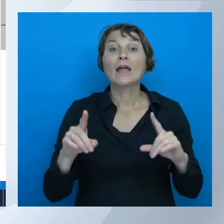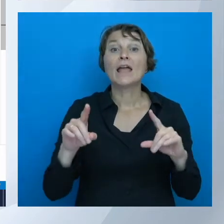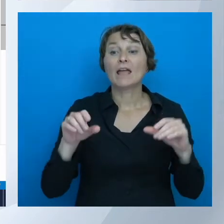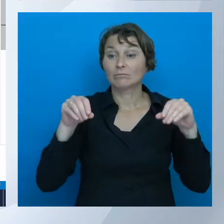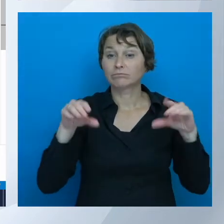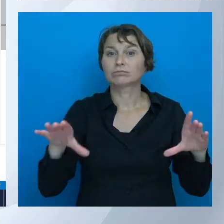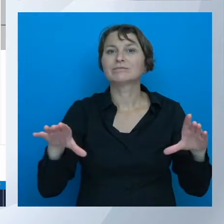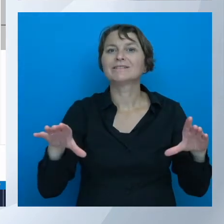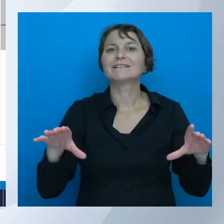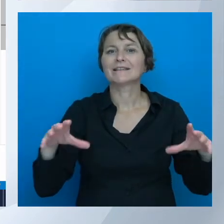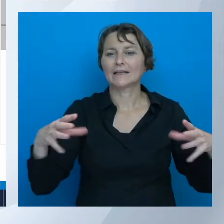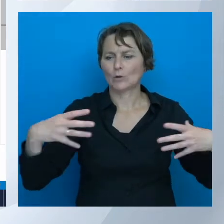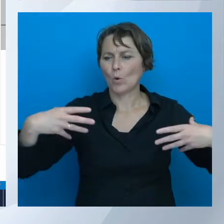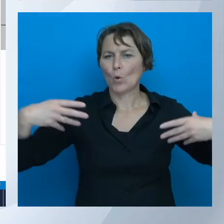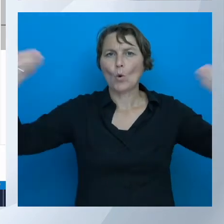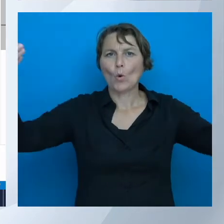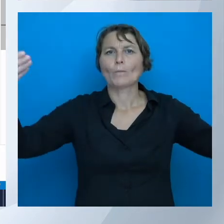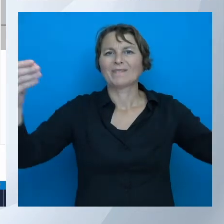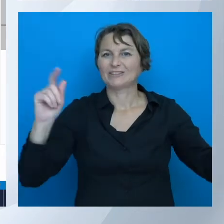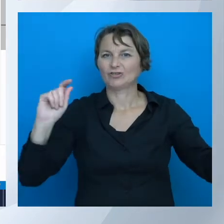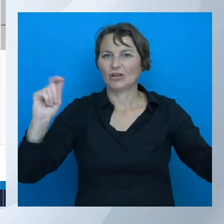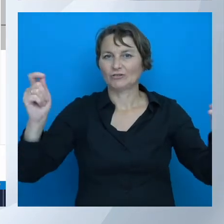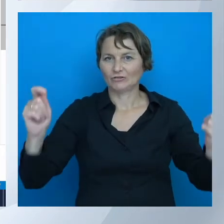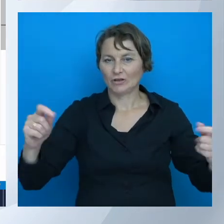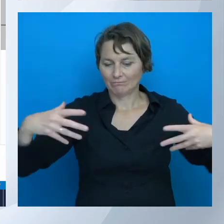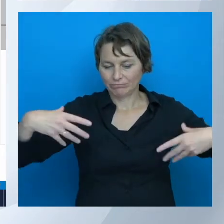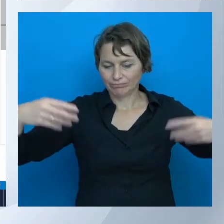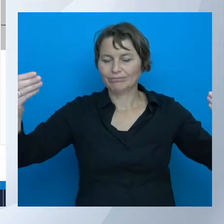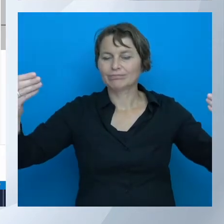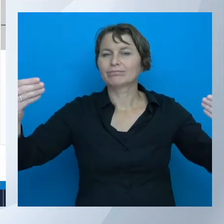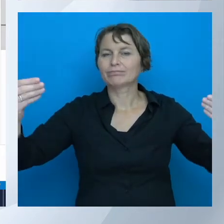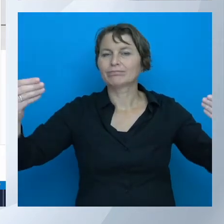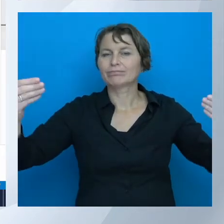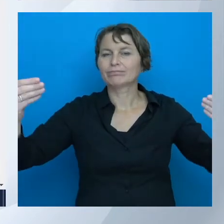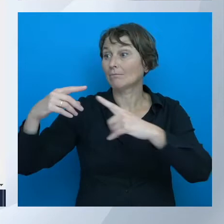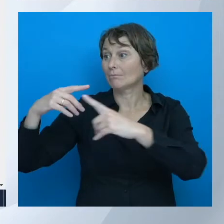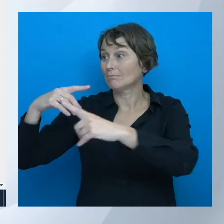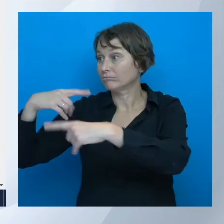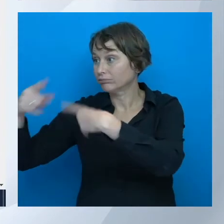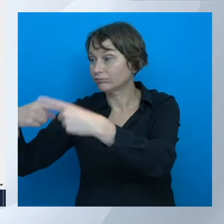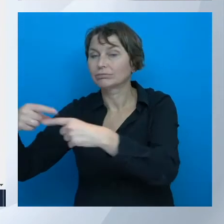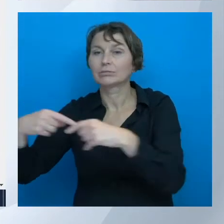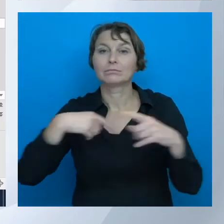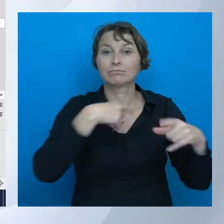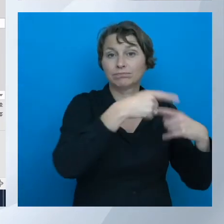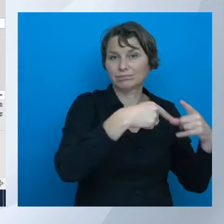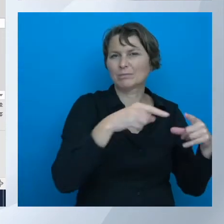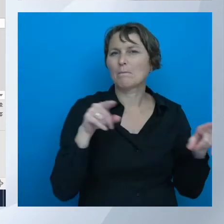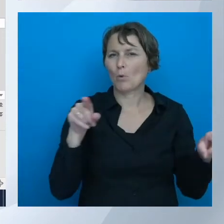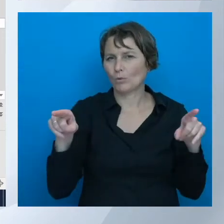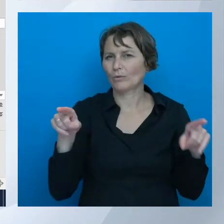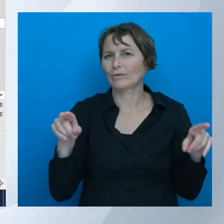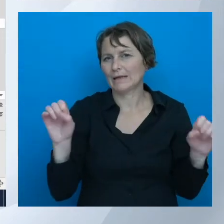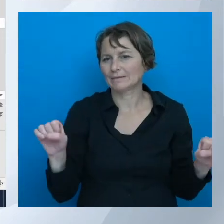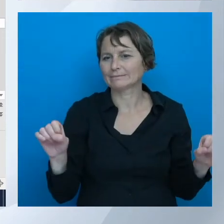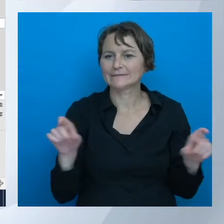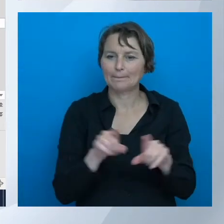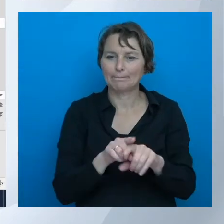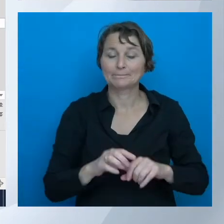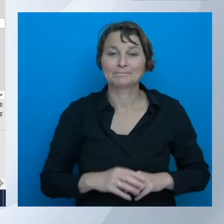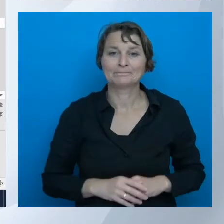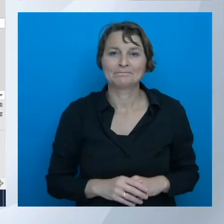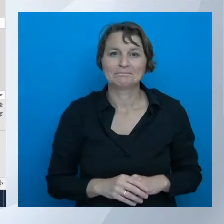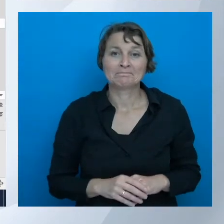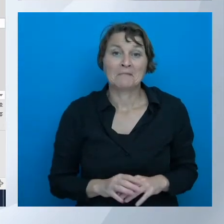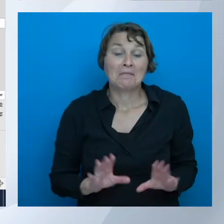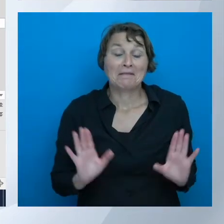up your changes and starts working with it. Now, that's the